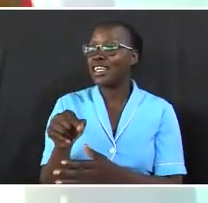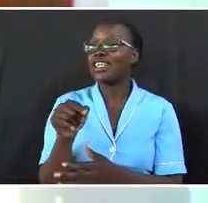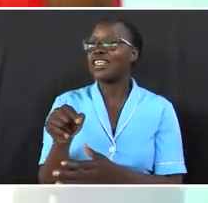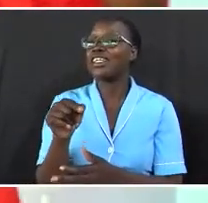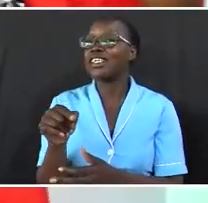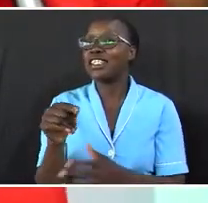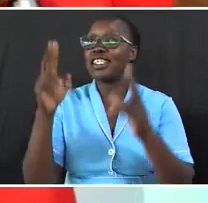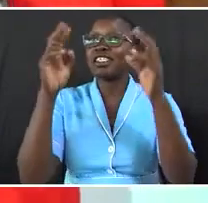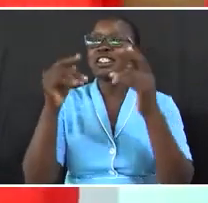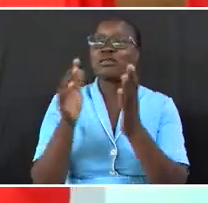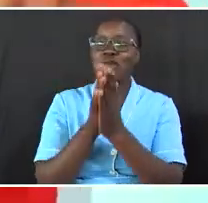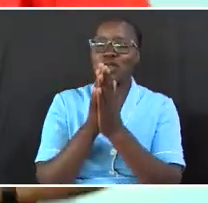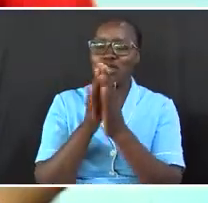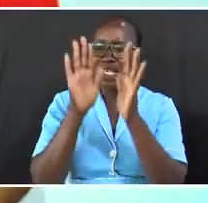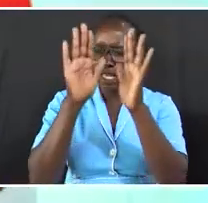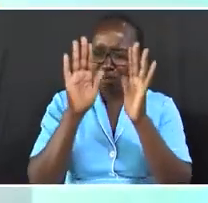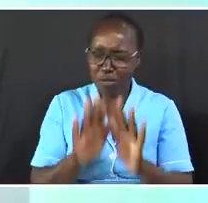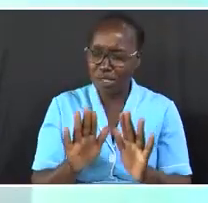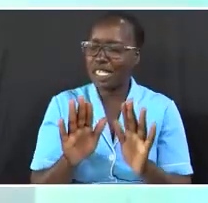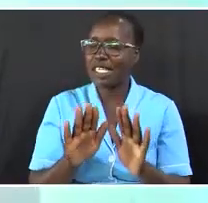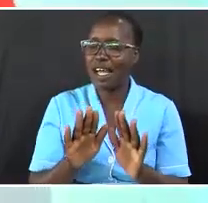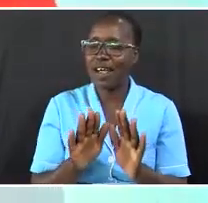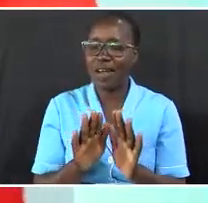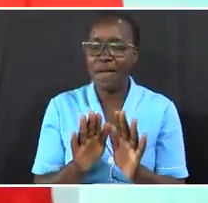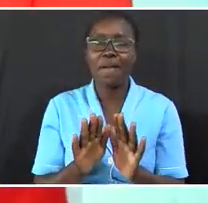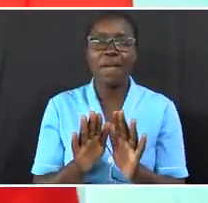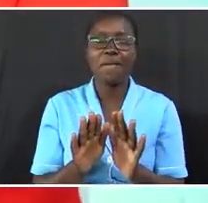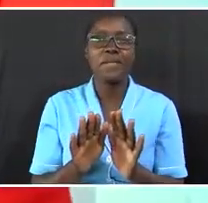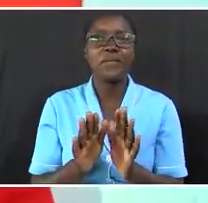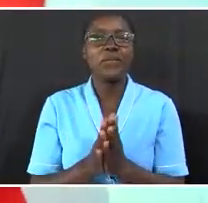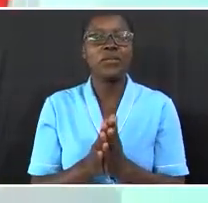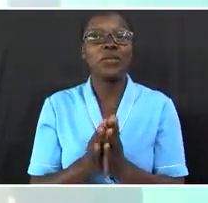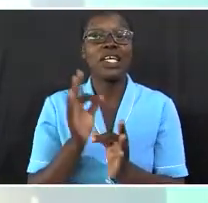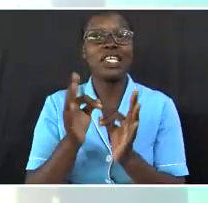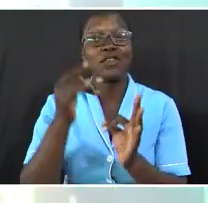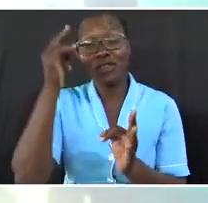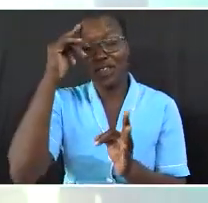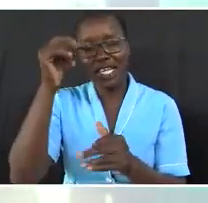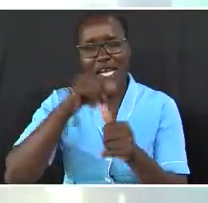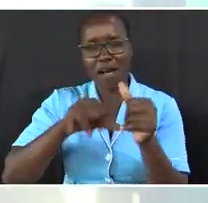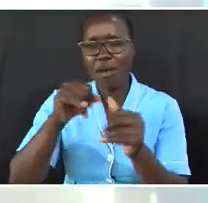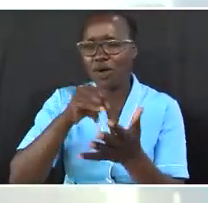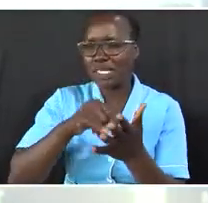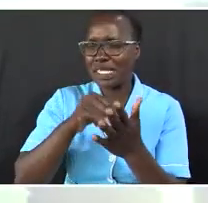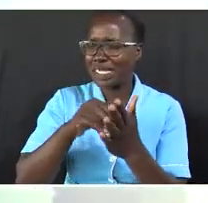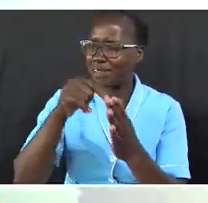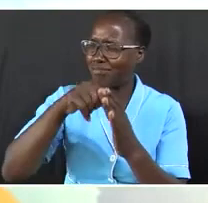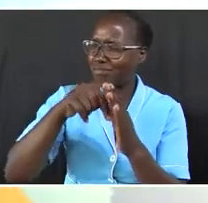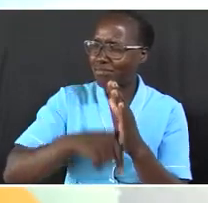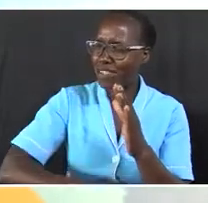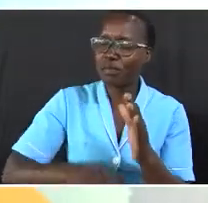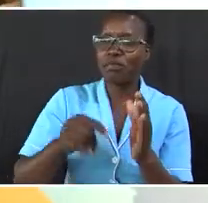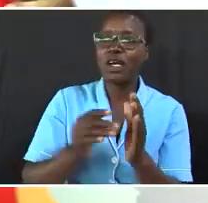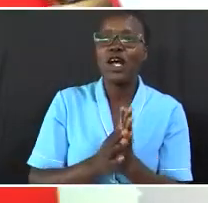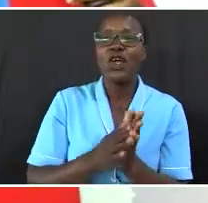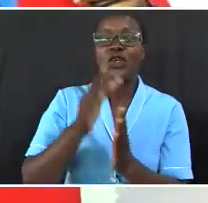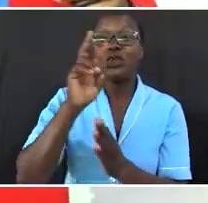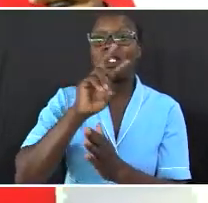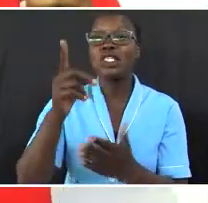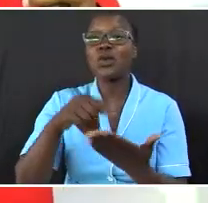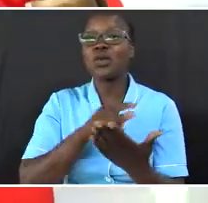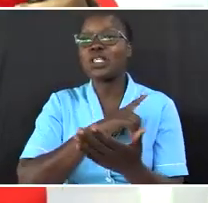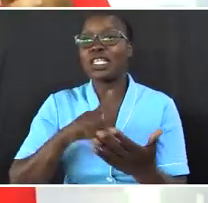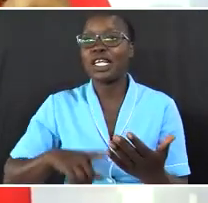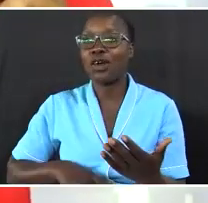this theme was very key and critical. And if you think about it critically, you will see what the Lord